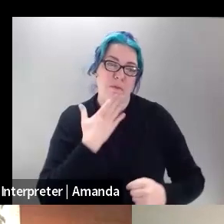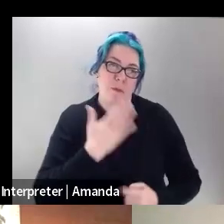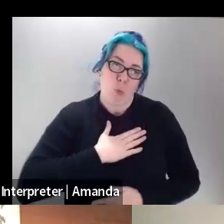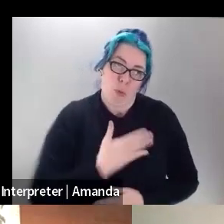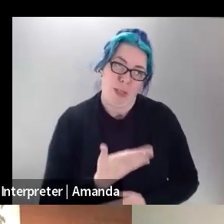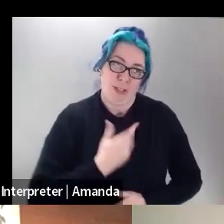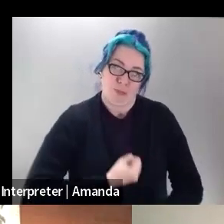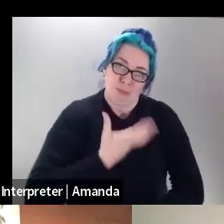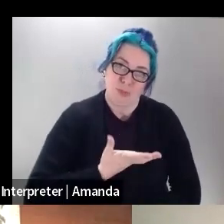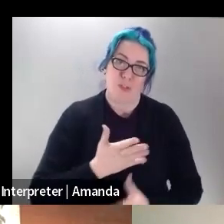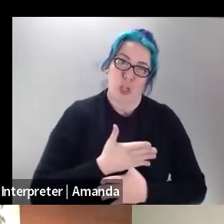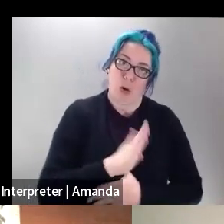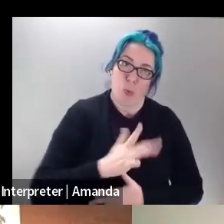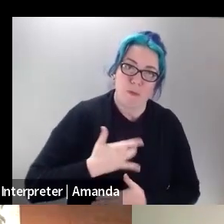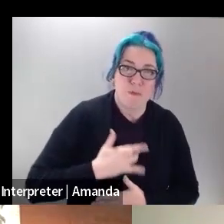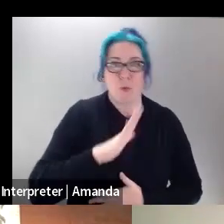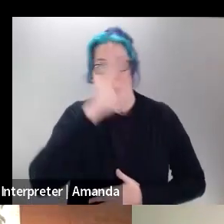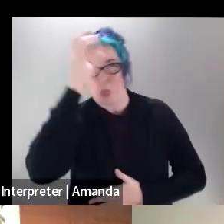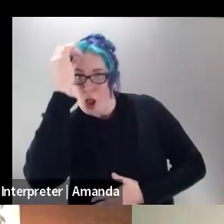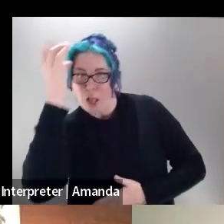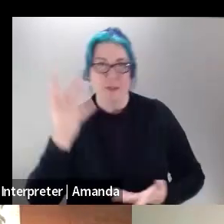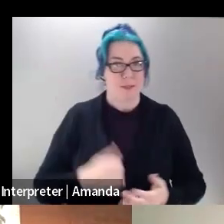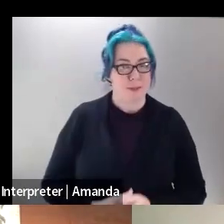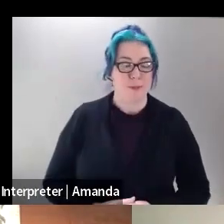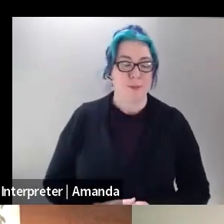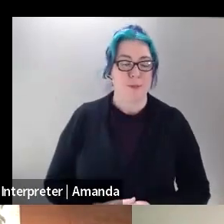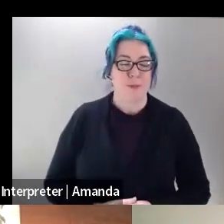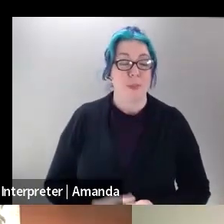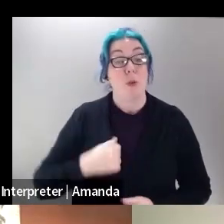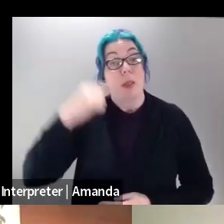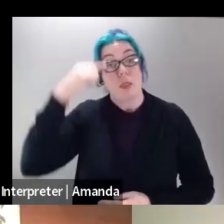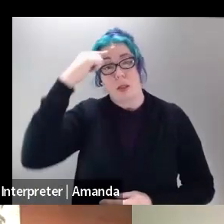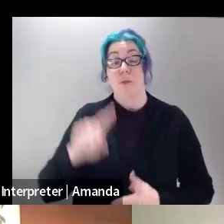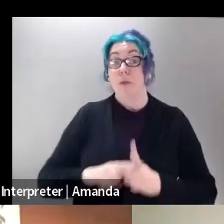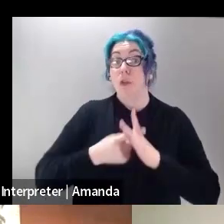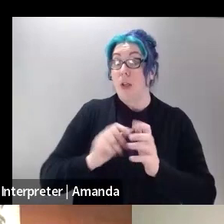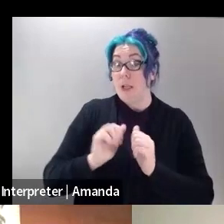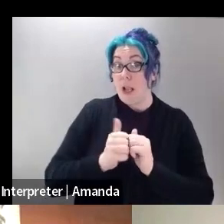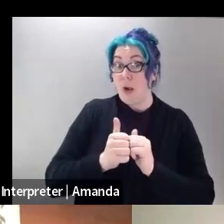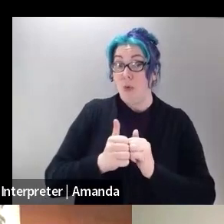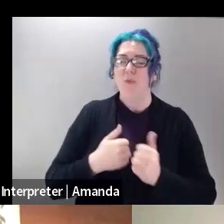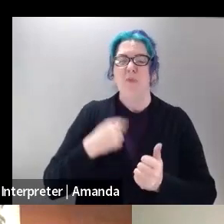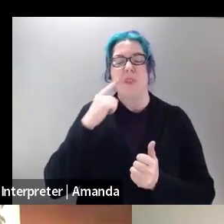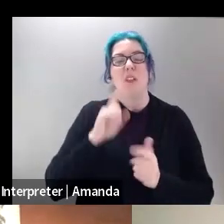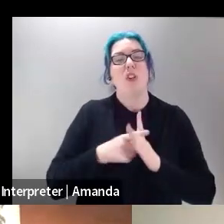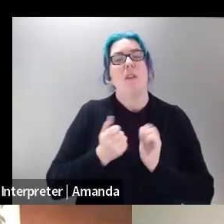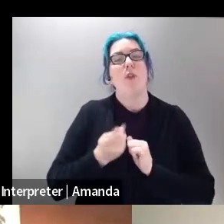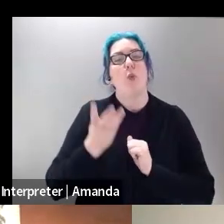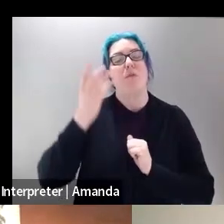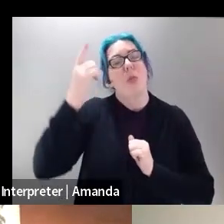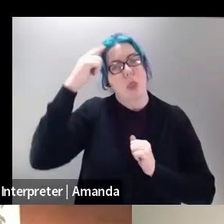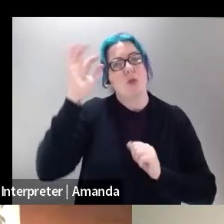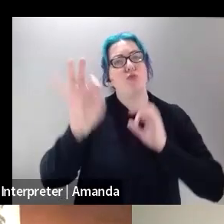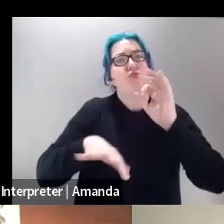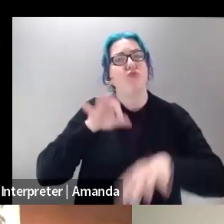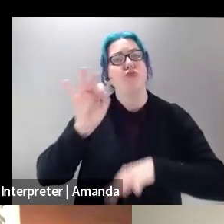this topic with us. To get us going, I thought I'd provide or offer a few framing thoughts, and then